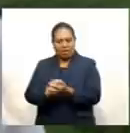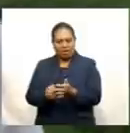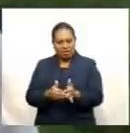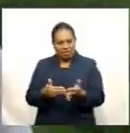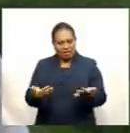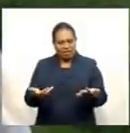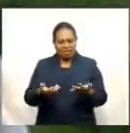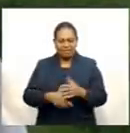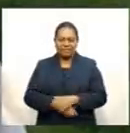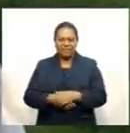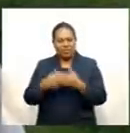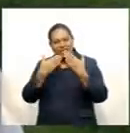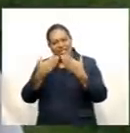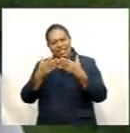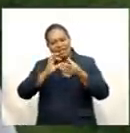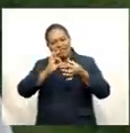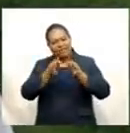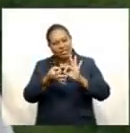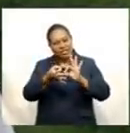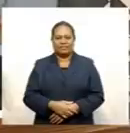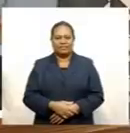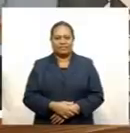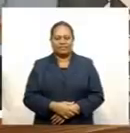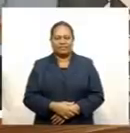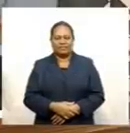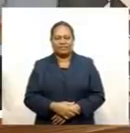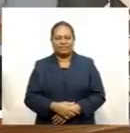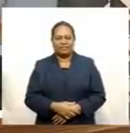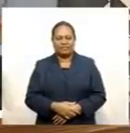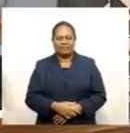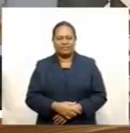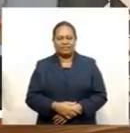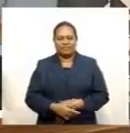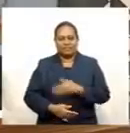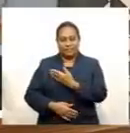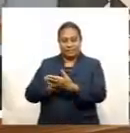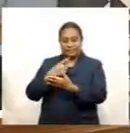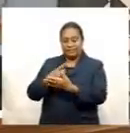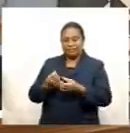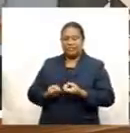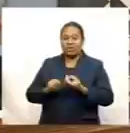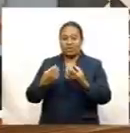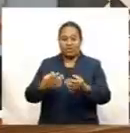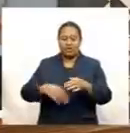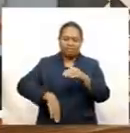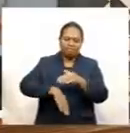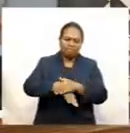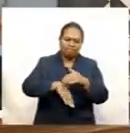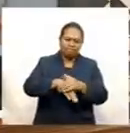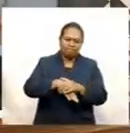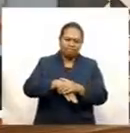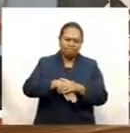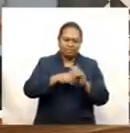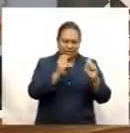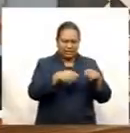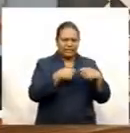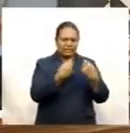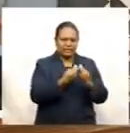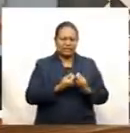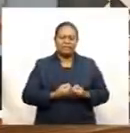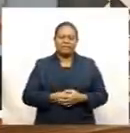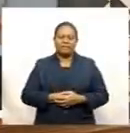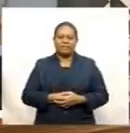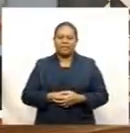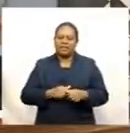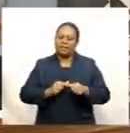thank Fastenok for all they've done. The assistance provided by the Fiji Football Association to players couldn't come at a